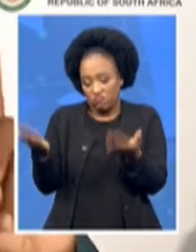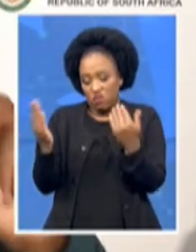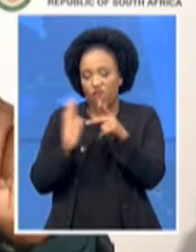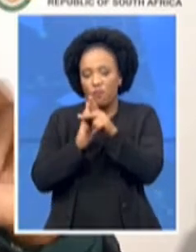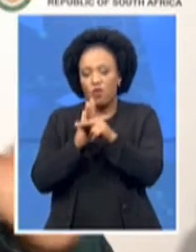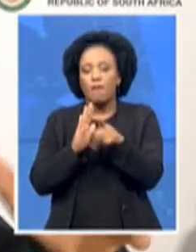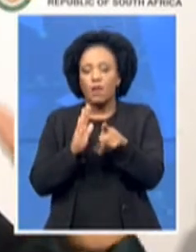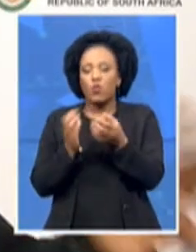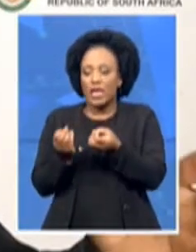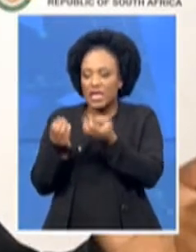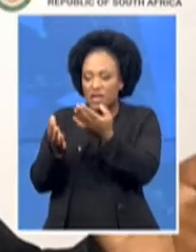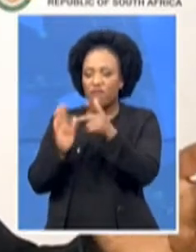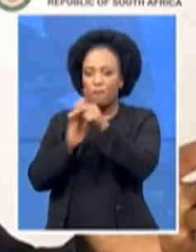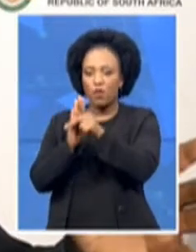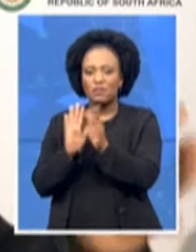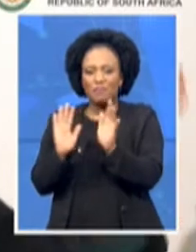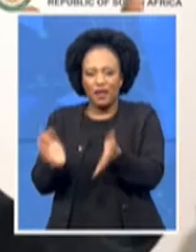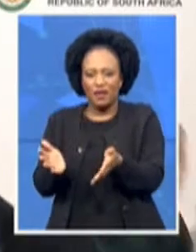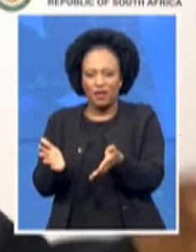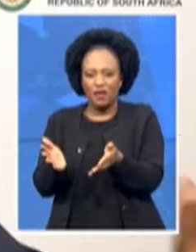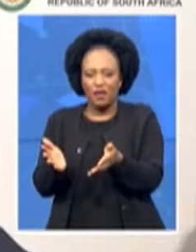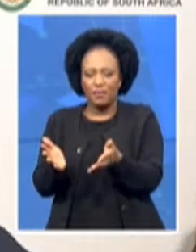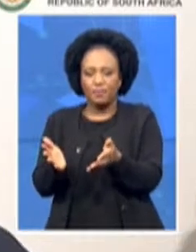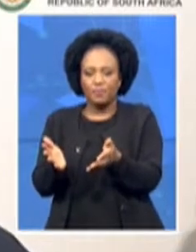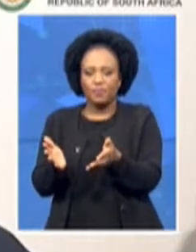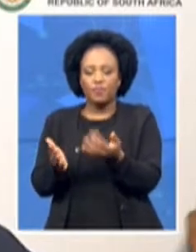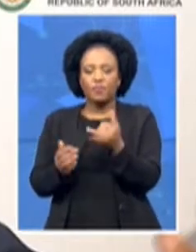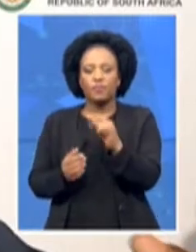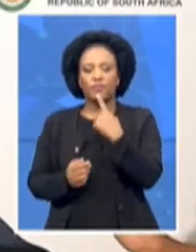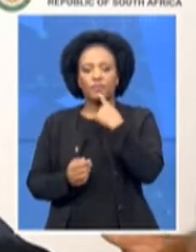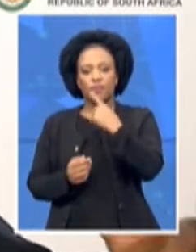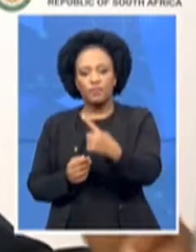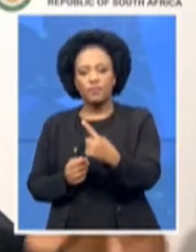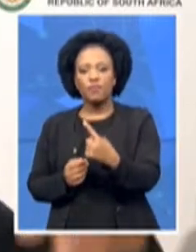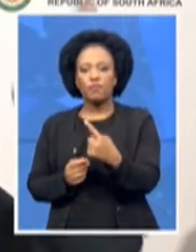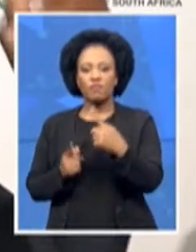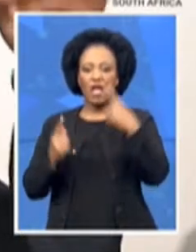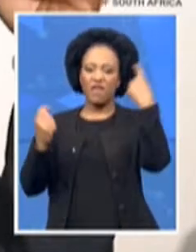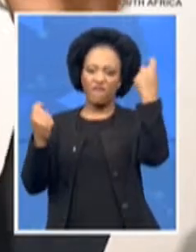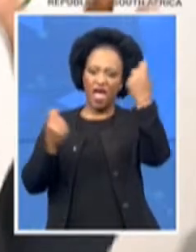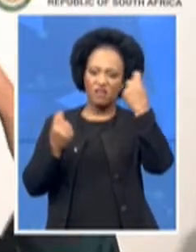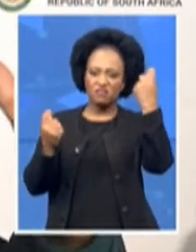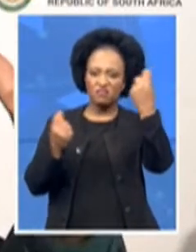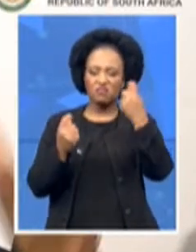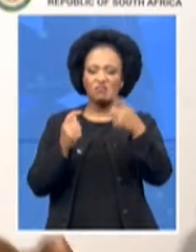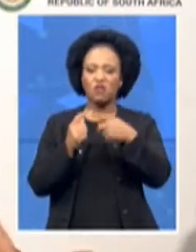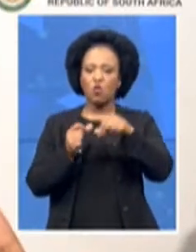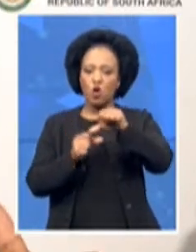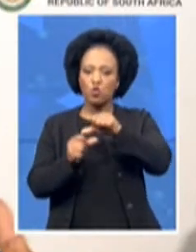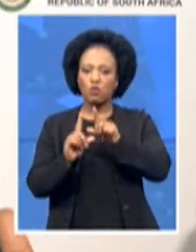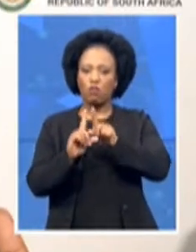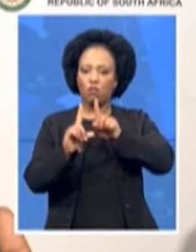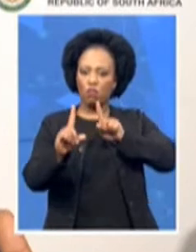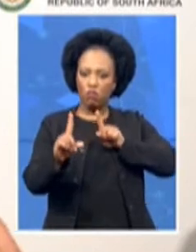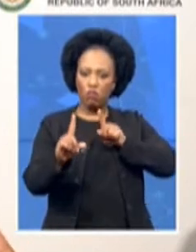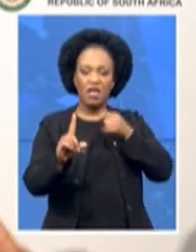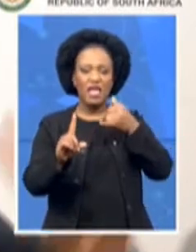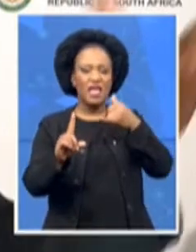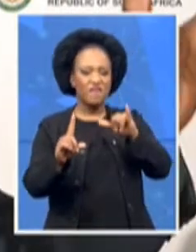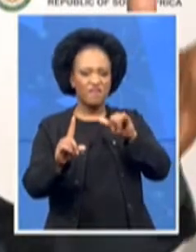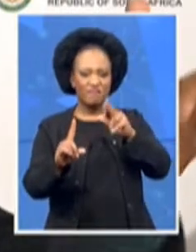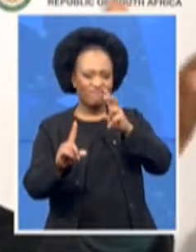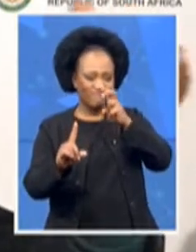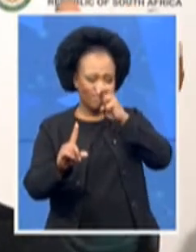if you have a function with all the social distancing, if you are strictly hosting only vaccinated people,